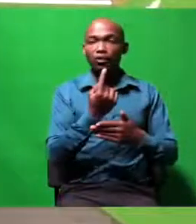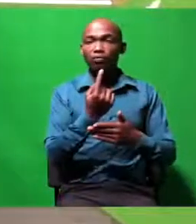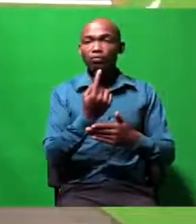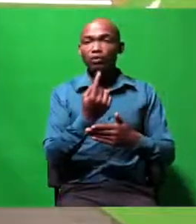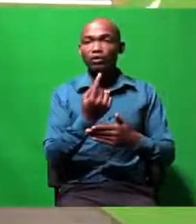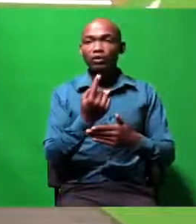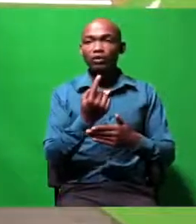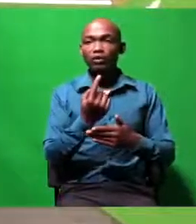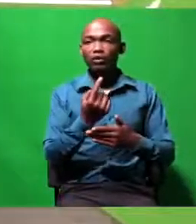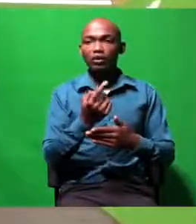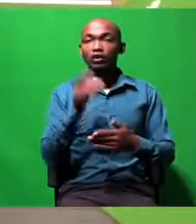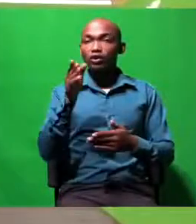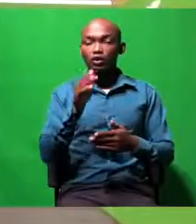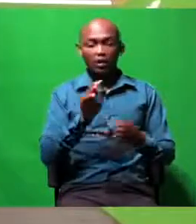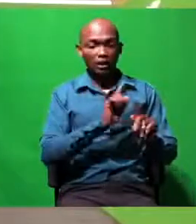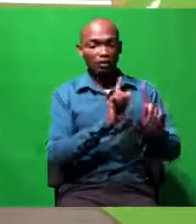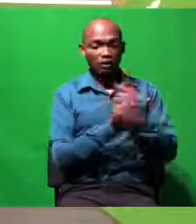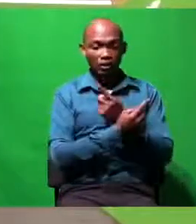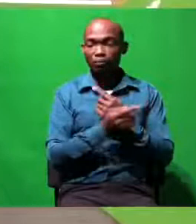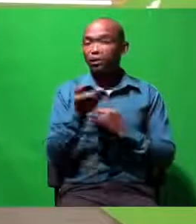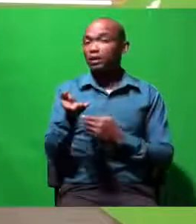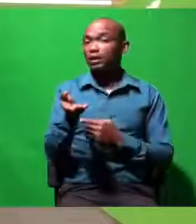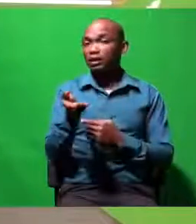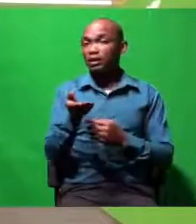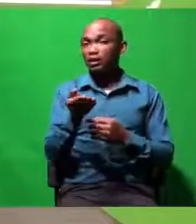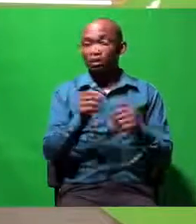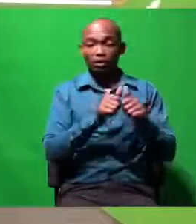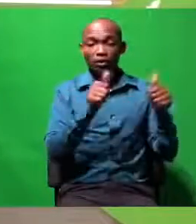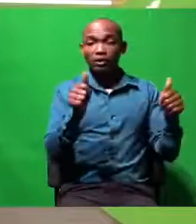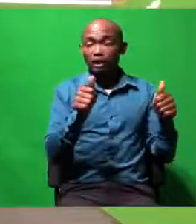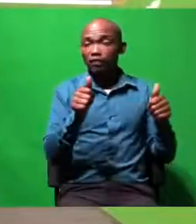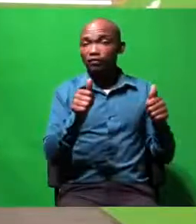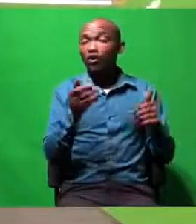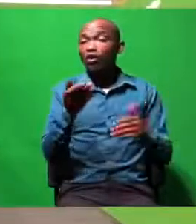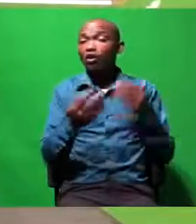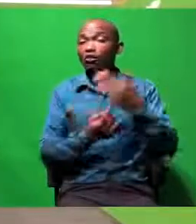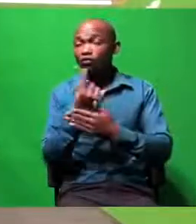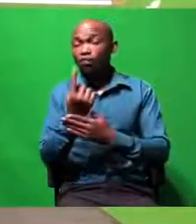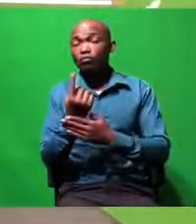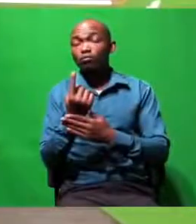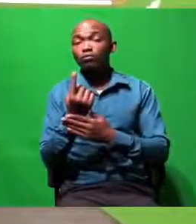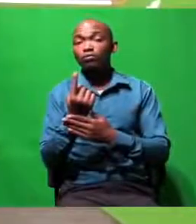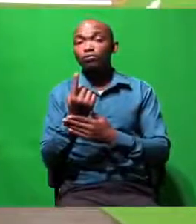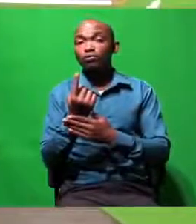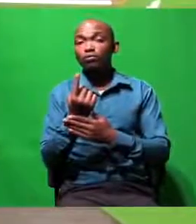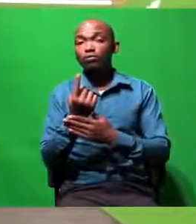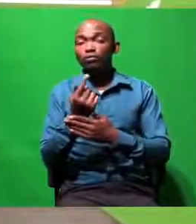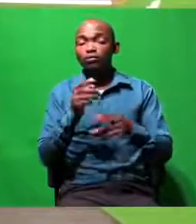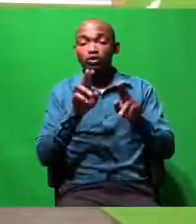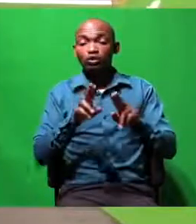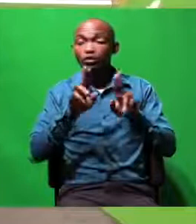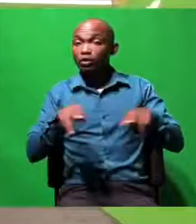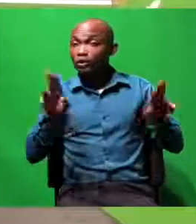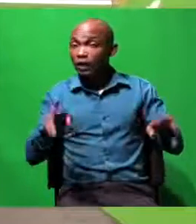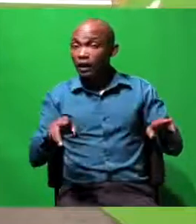they're coming from legislature, you can interpret yourself, whether coming legislature, whether or the executive or judiciary.